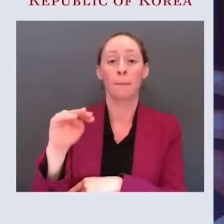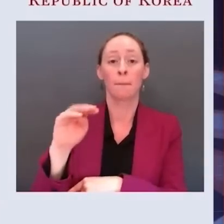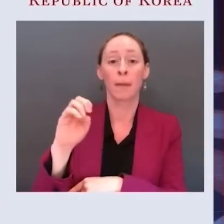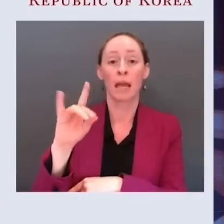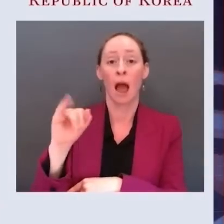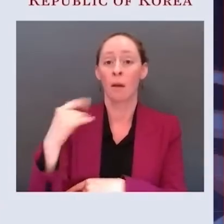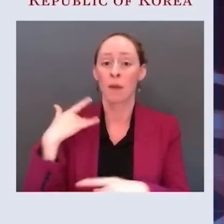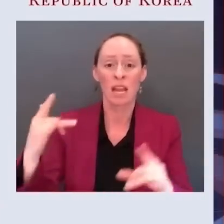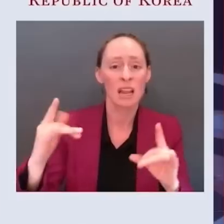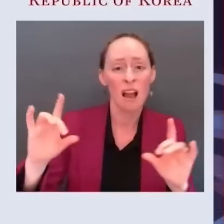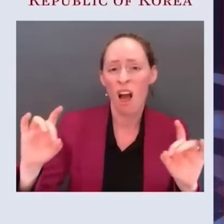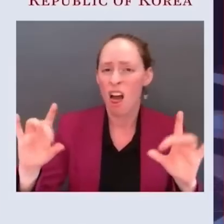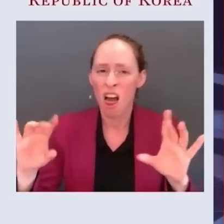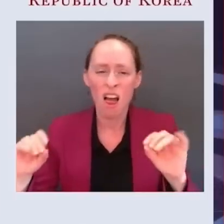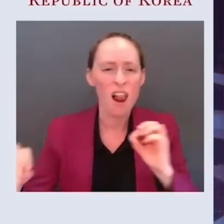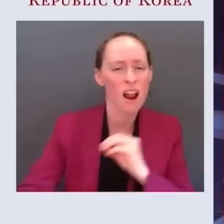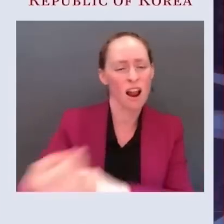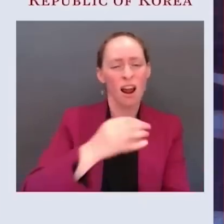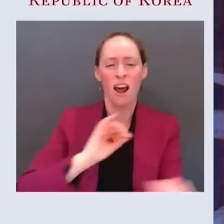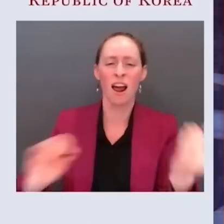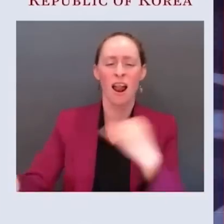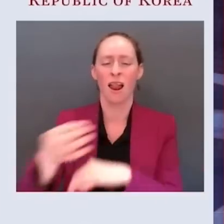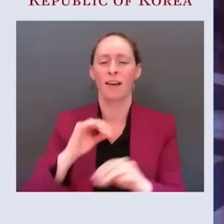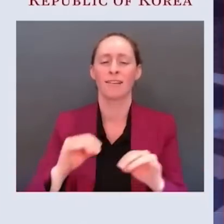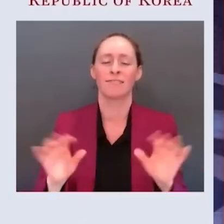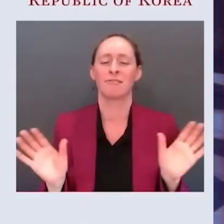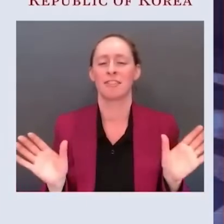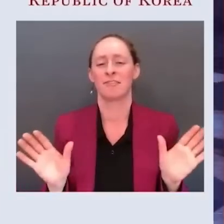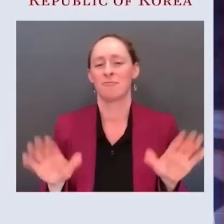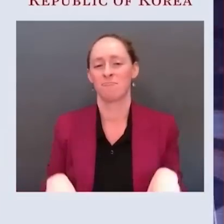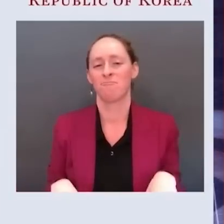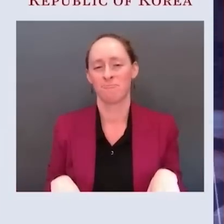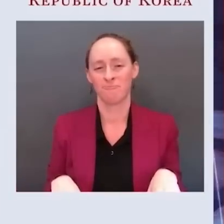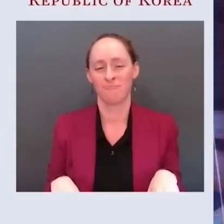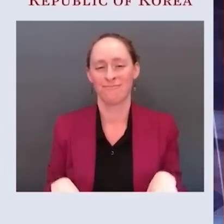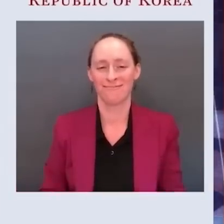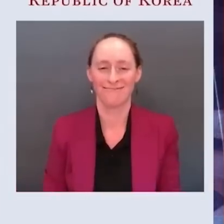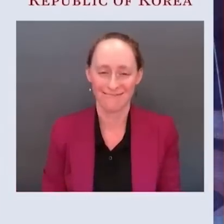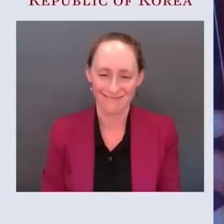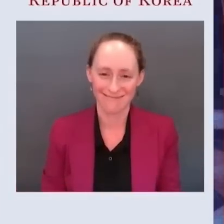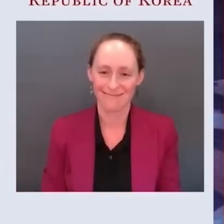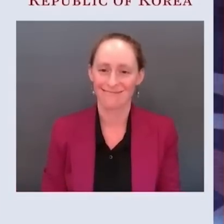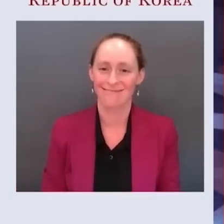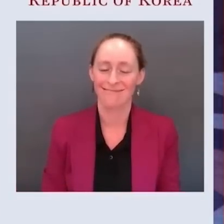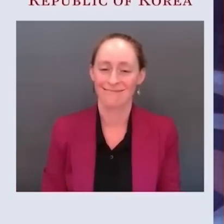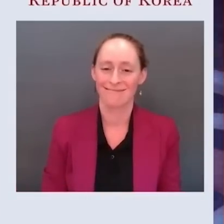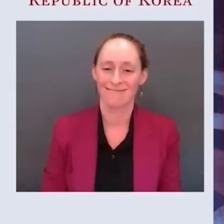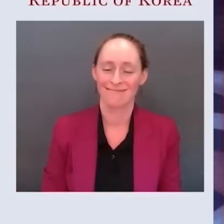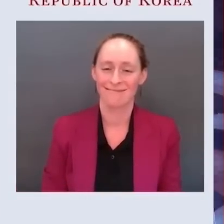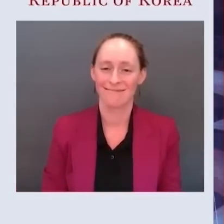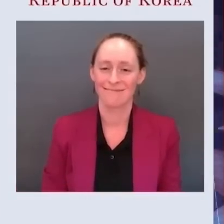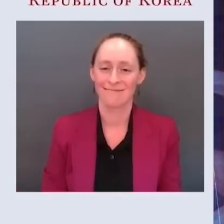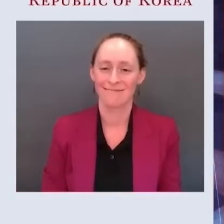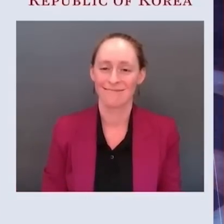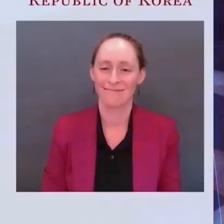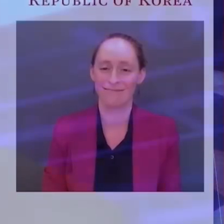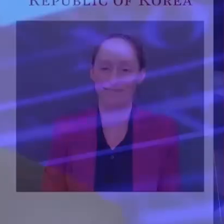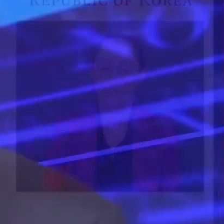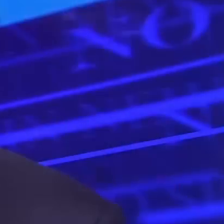same polling data asks whether they think what kind of job I've done, it gets overwhelmingly positive results from